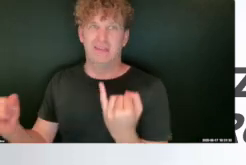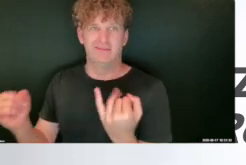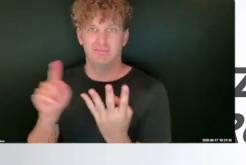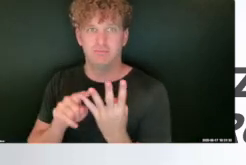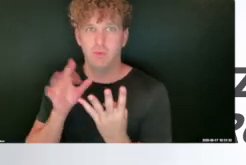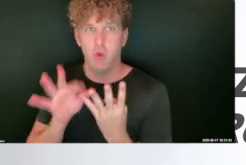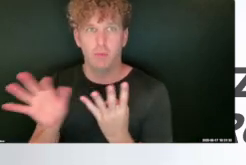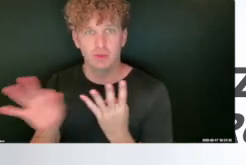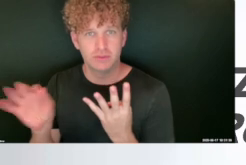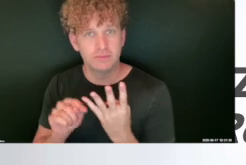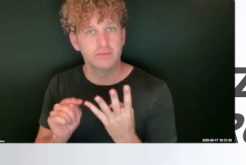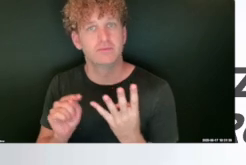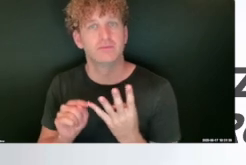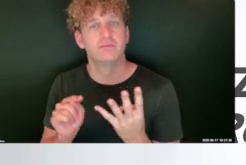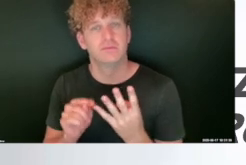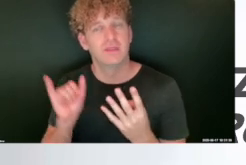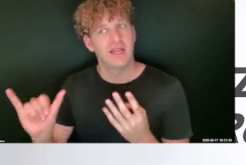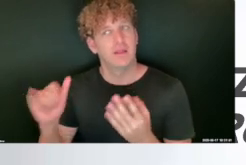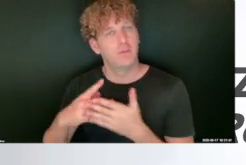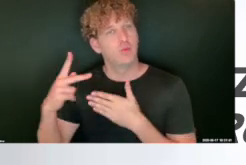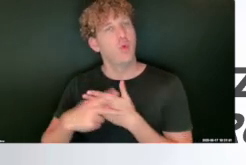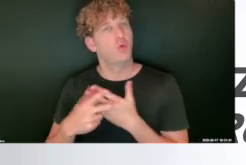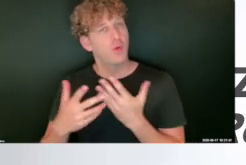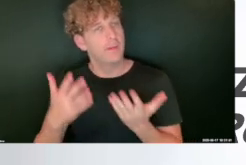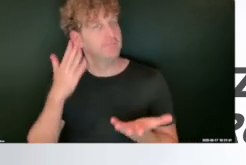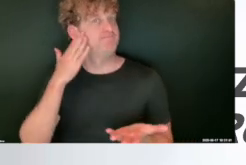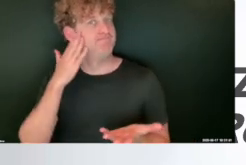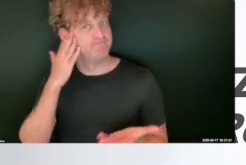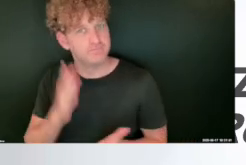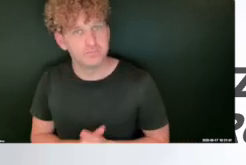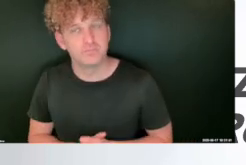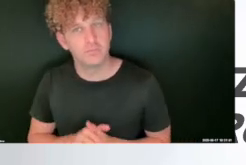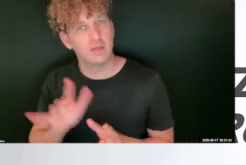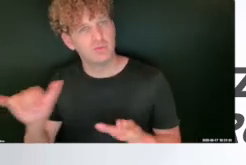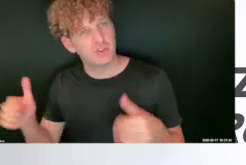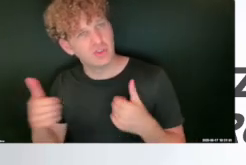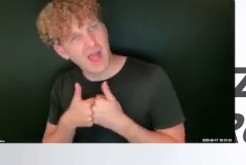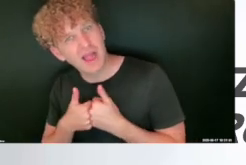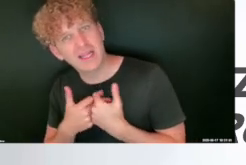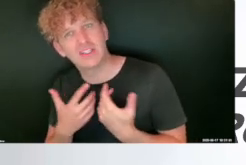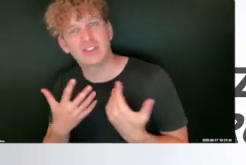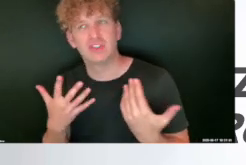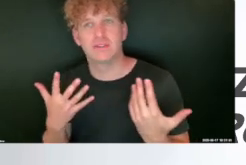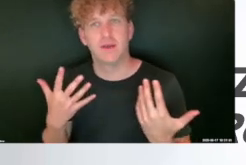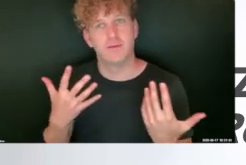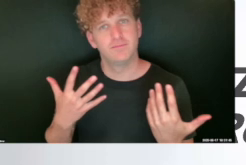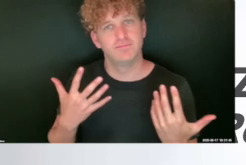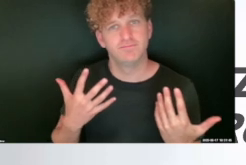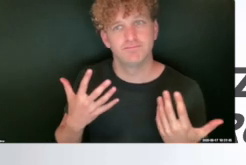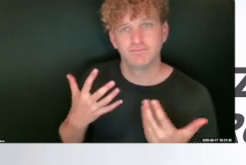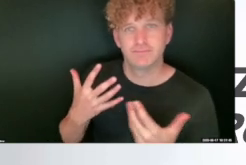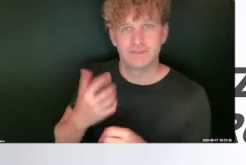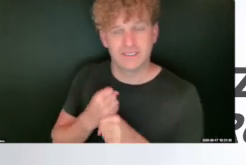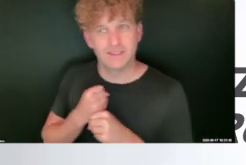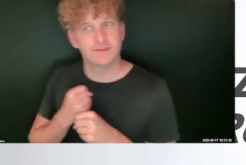the vehicle was donated to the repair the vehicle. The available resources will include replacement